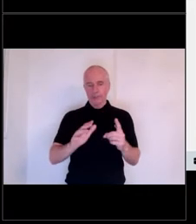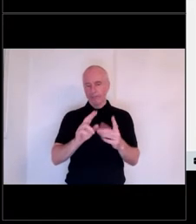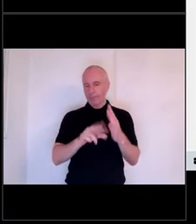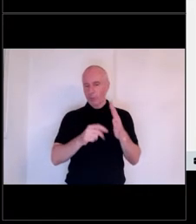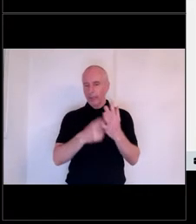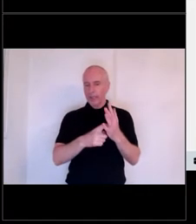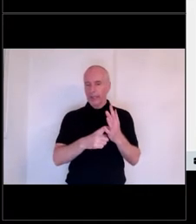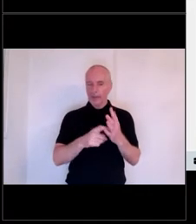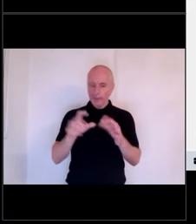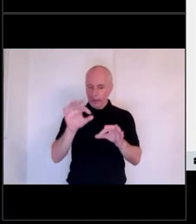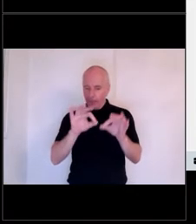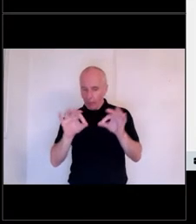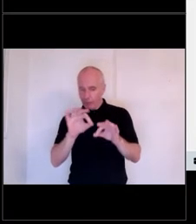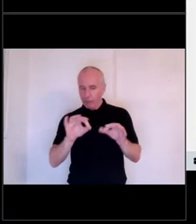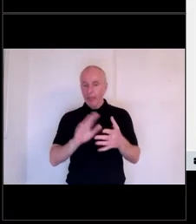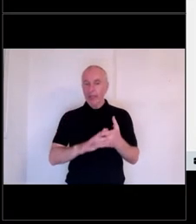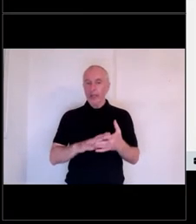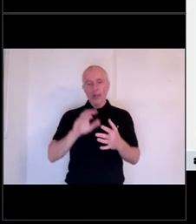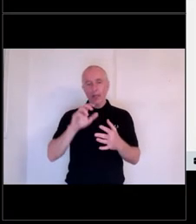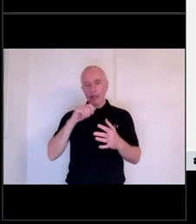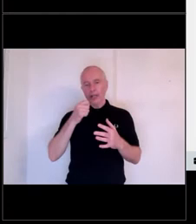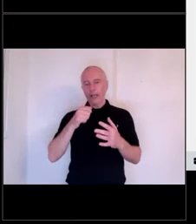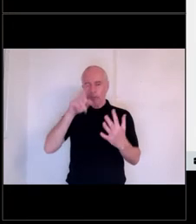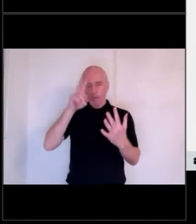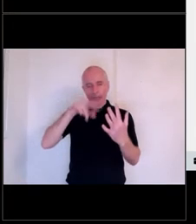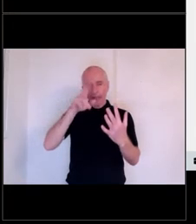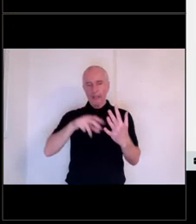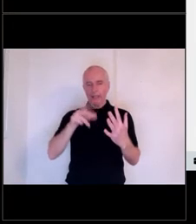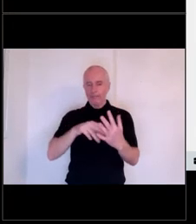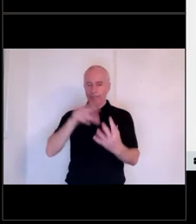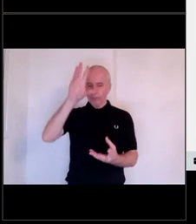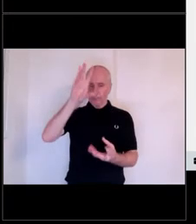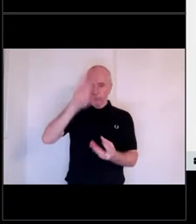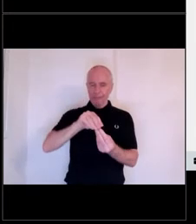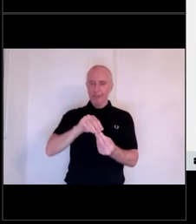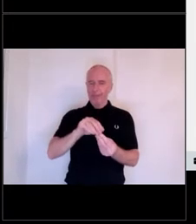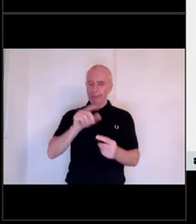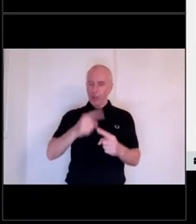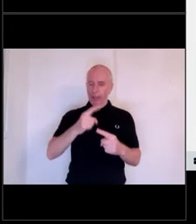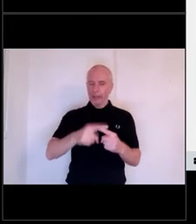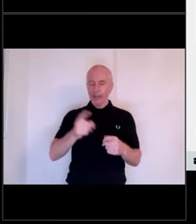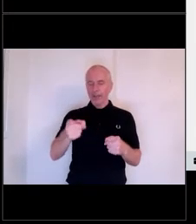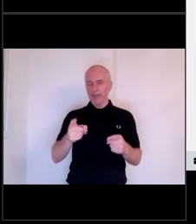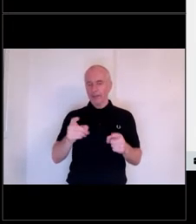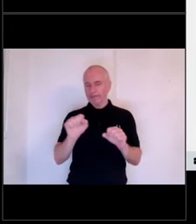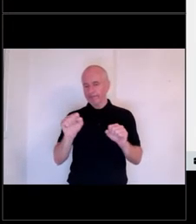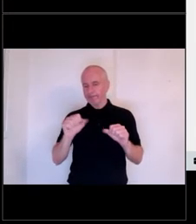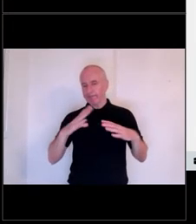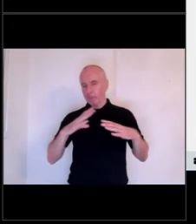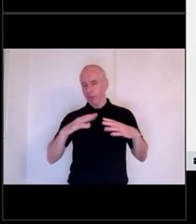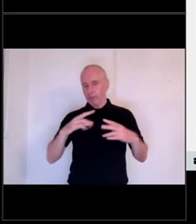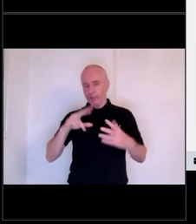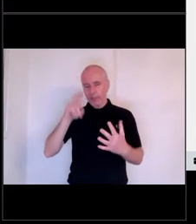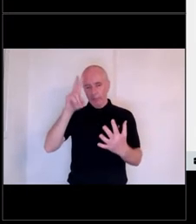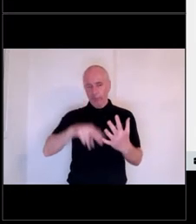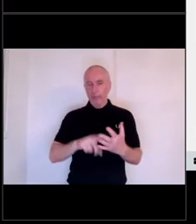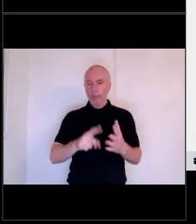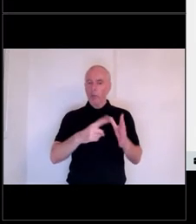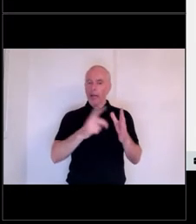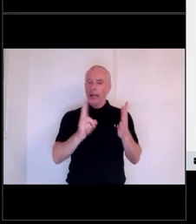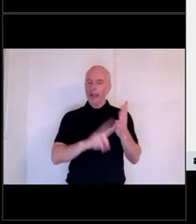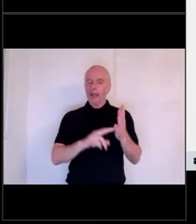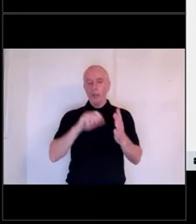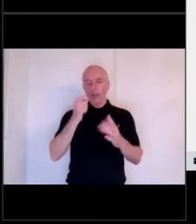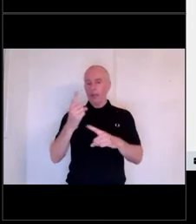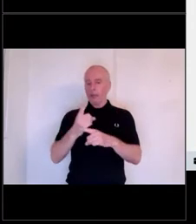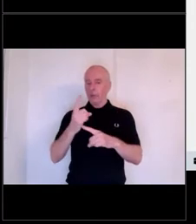I will let you read the abstract there very quickly for those that haven't seen it already, but in essence Alan is going to be talking tonight about nuclear